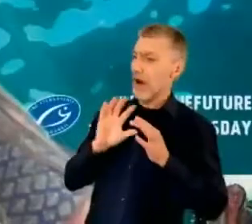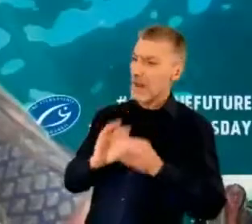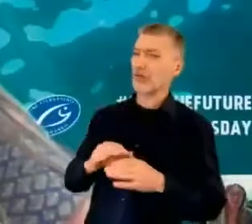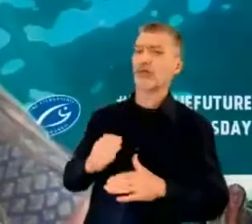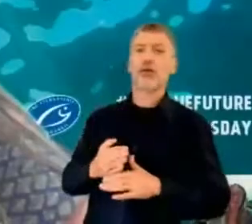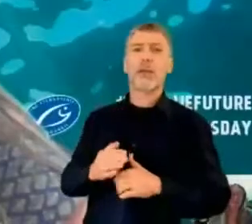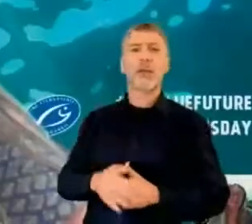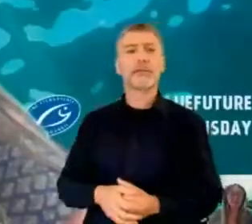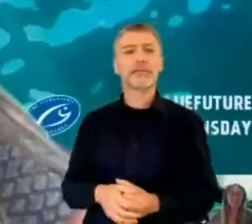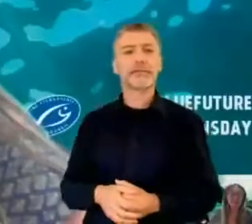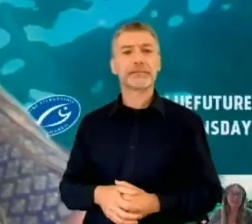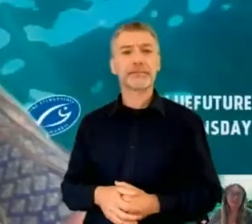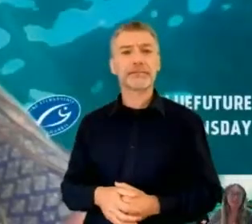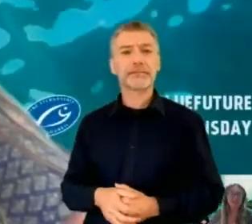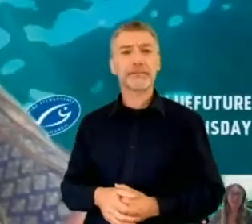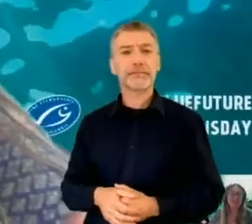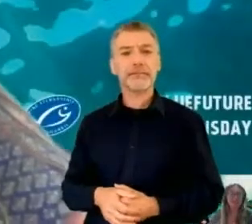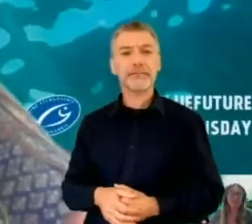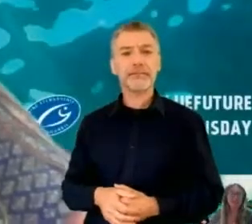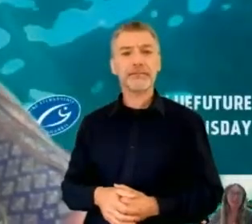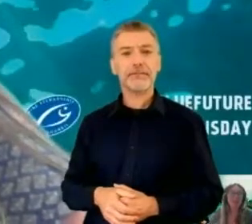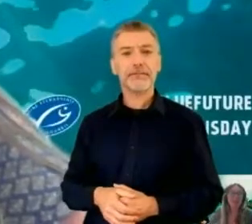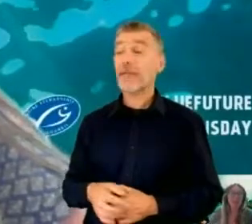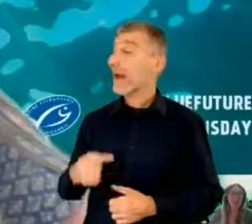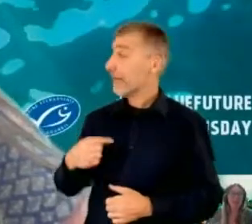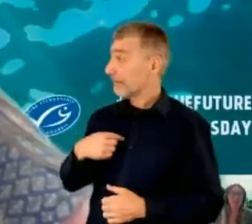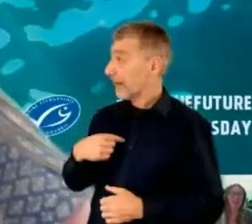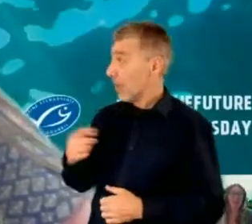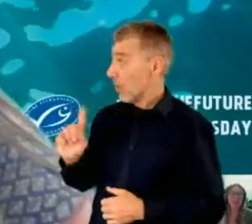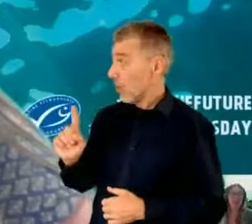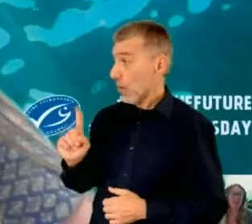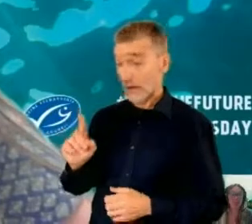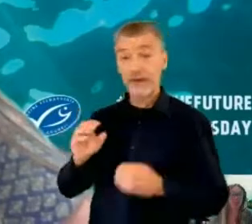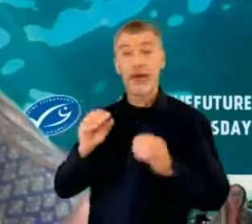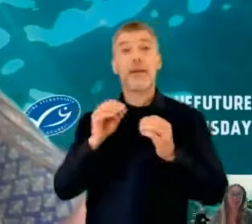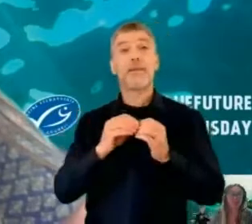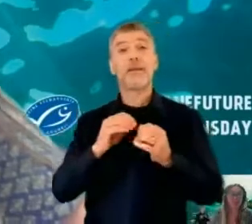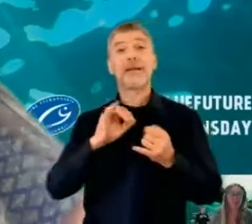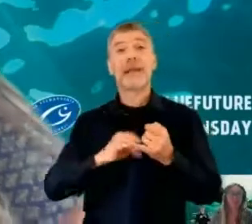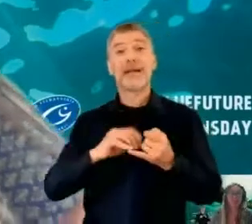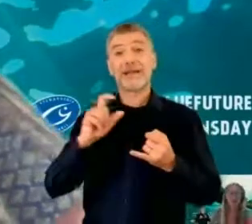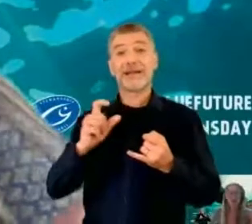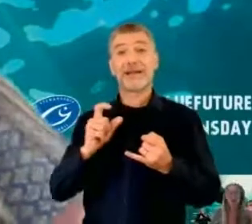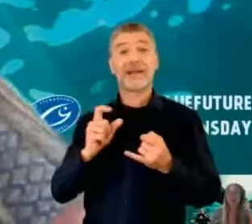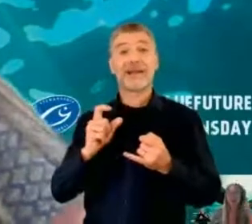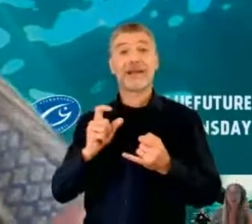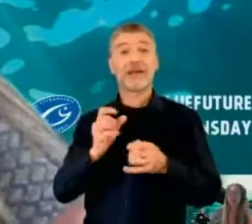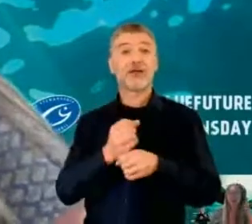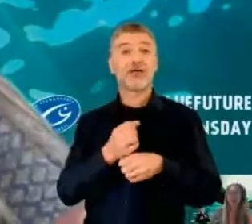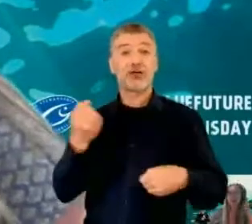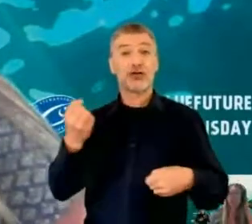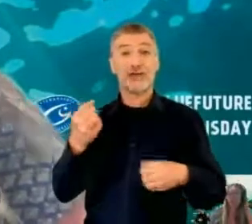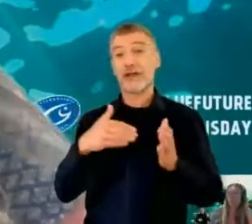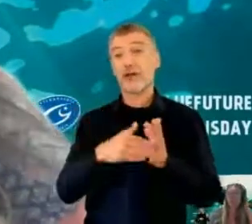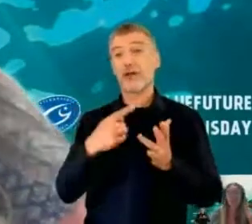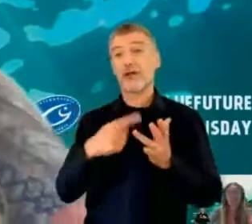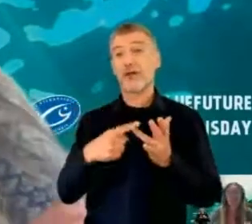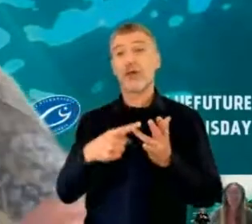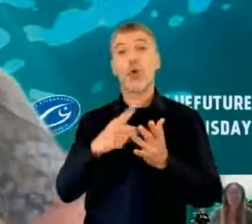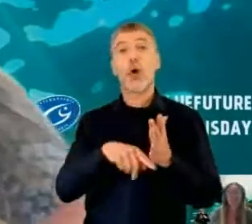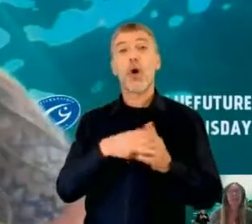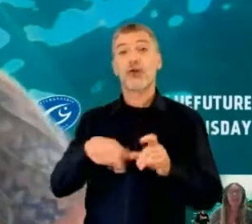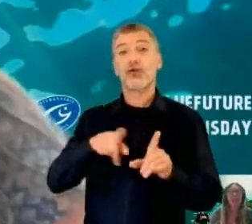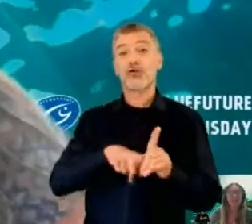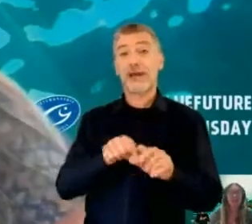definitely. I studied a BSc honours in zoology and then went on to do a master's in wildlife